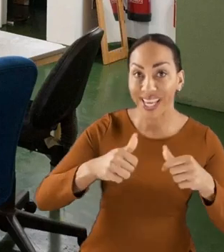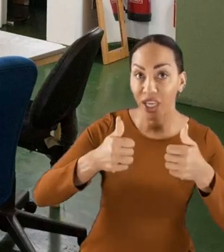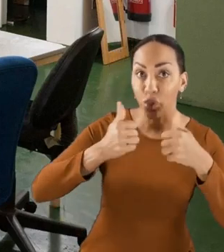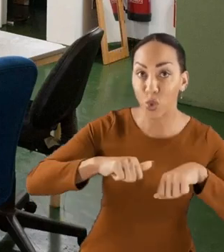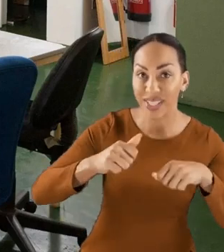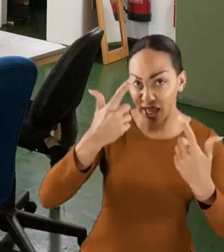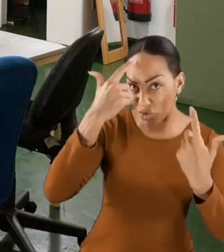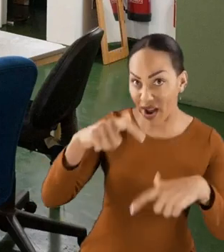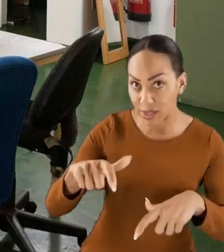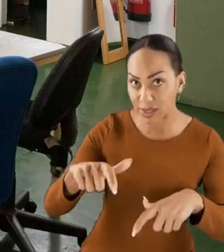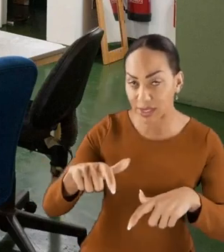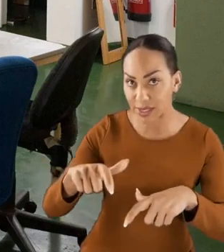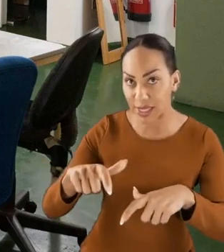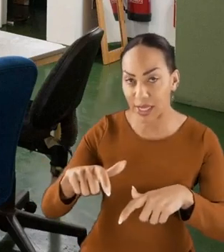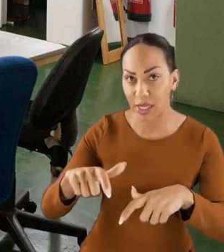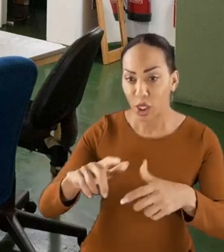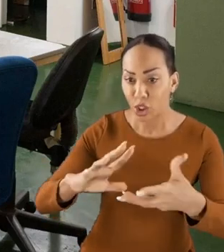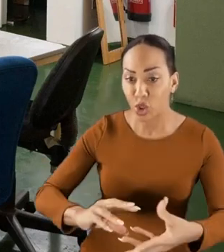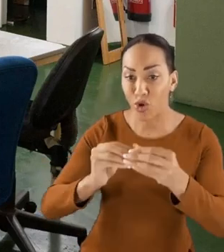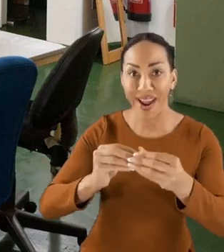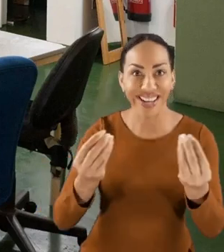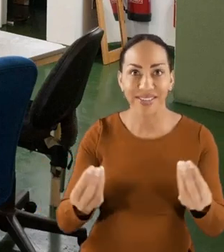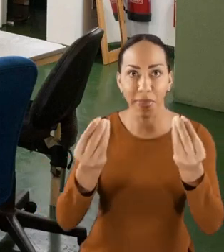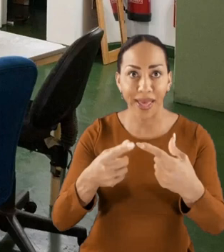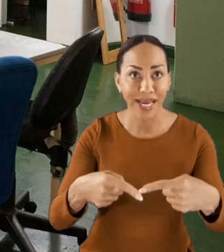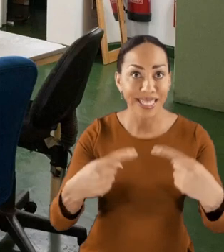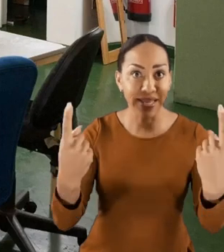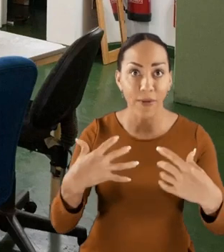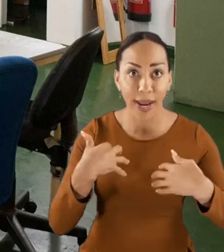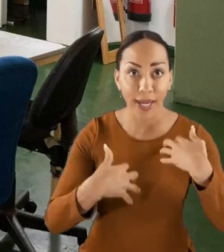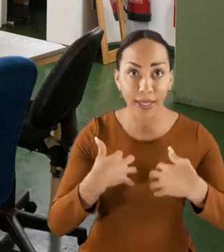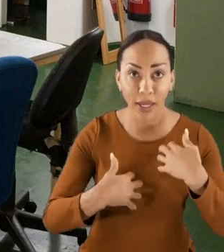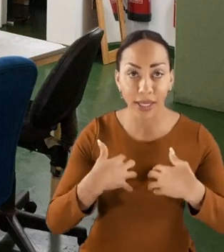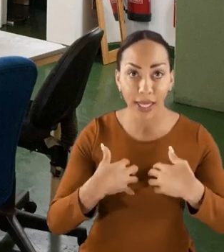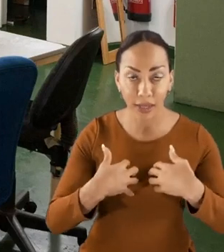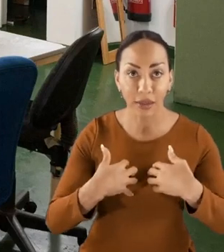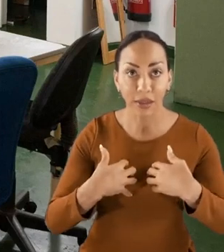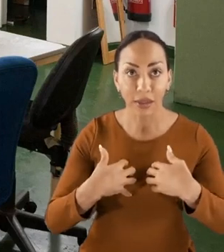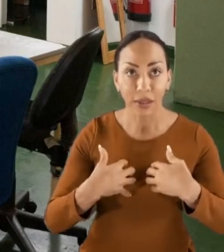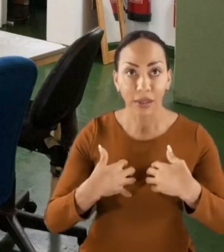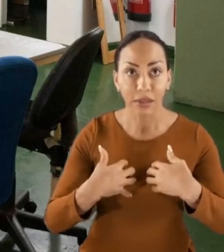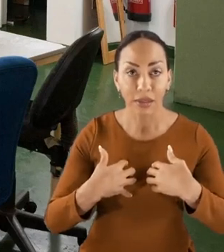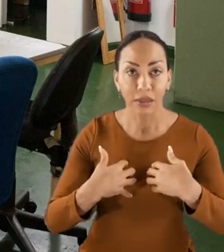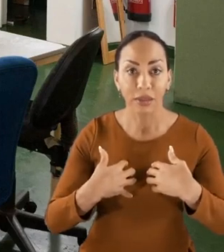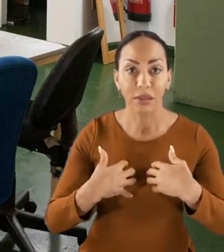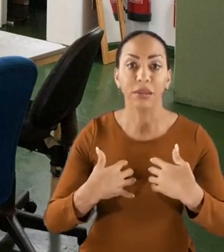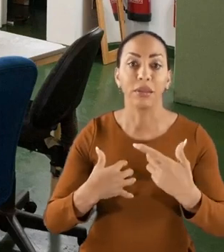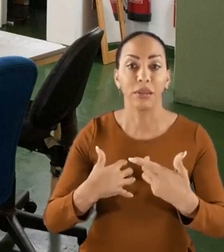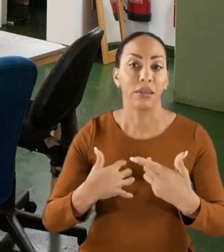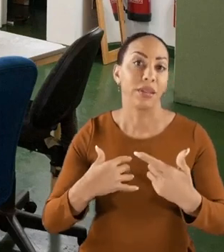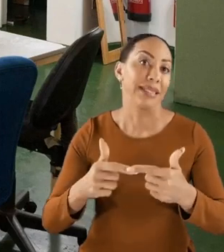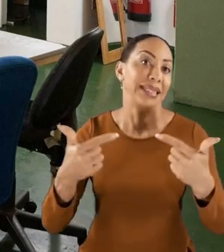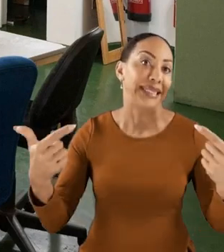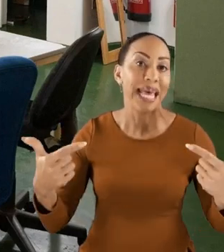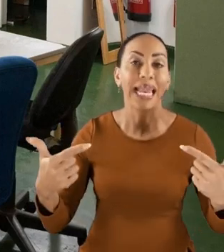to create something different and exciting that goes beyond